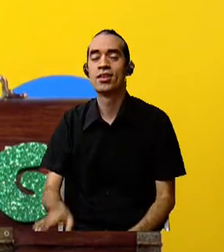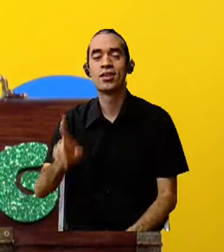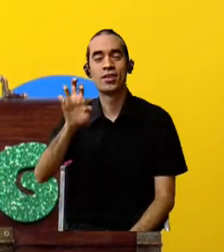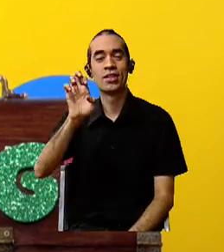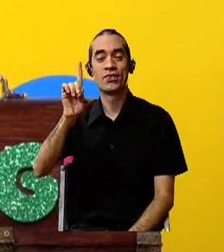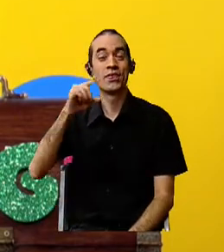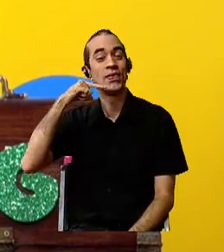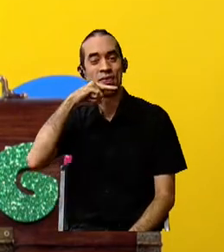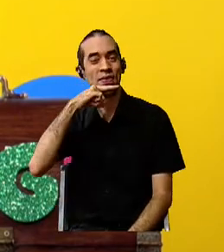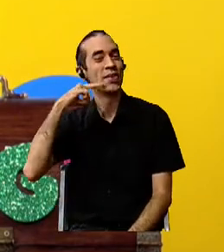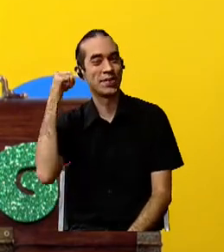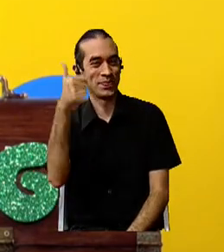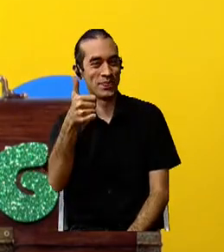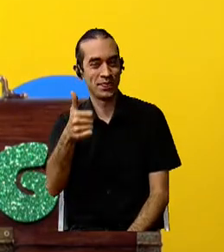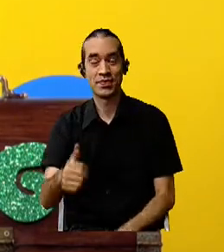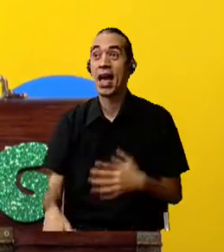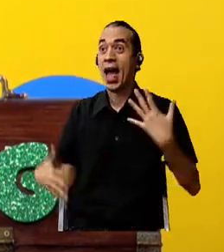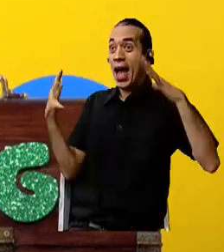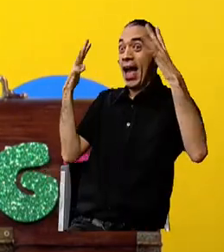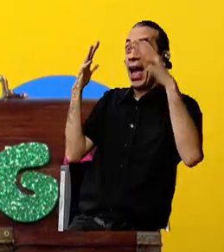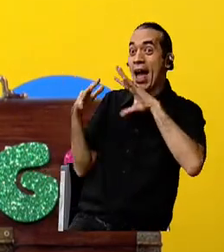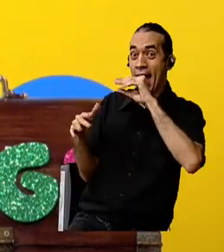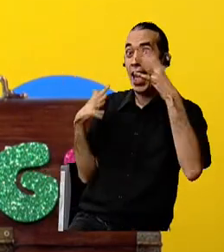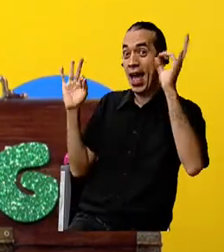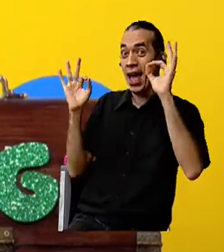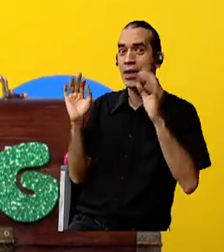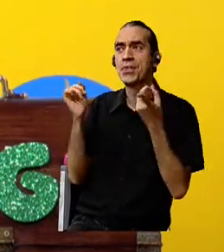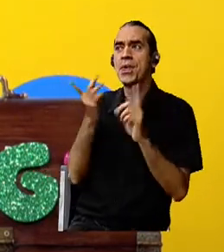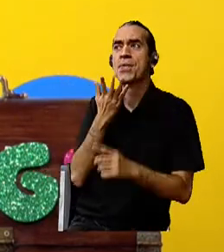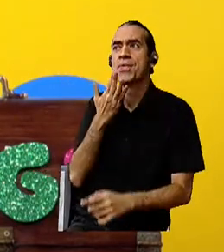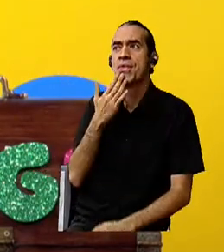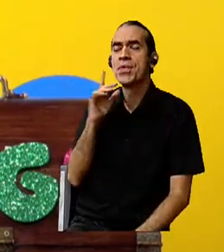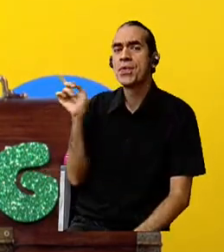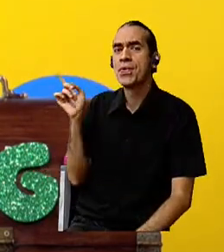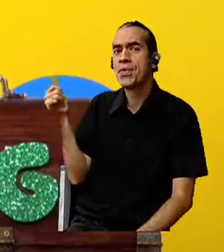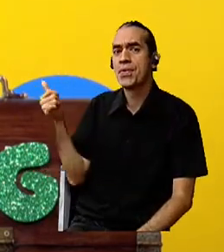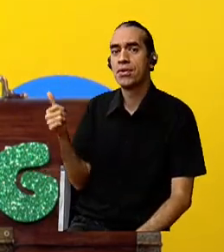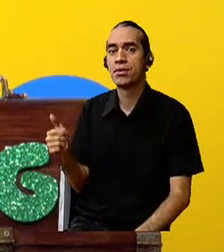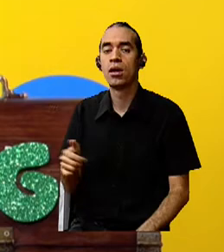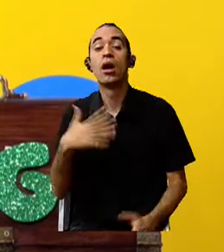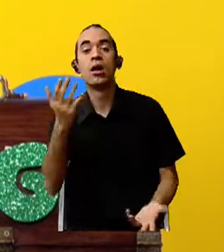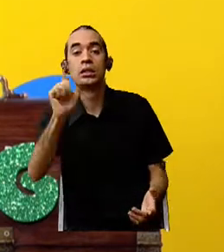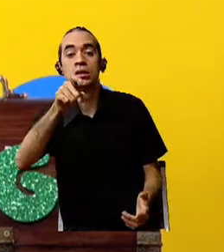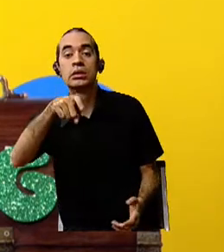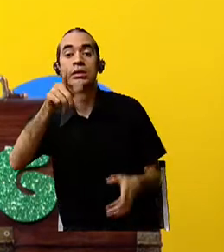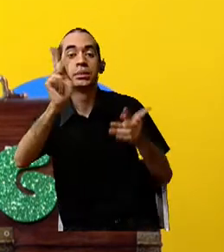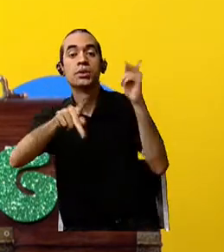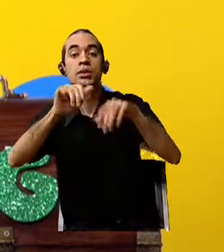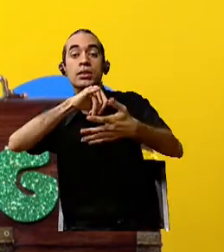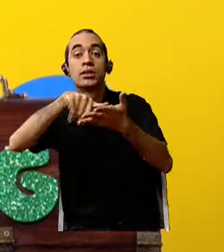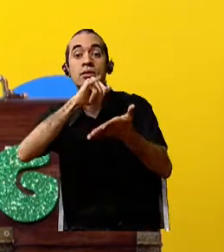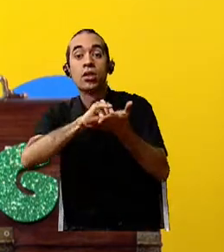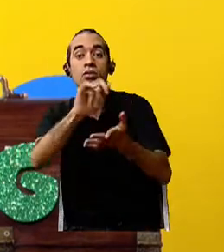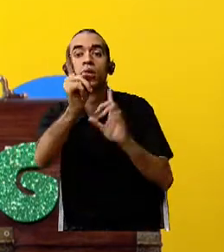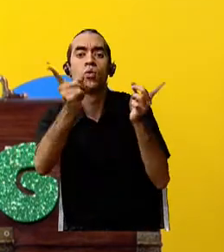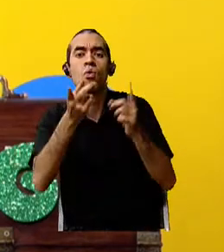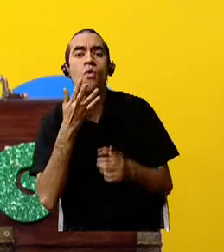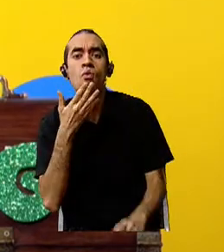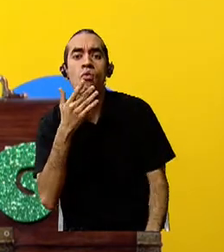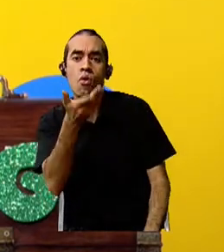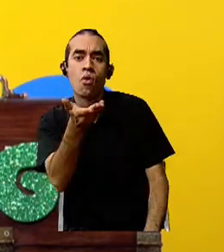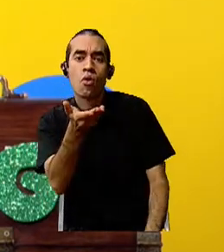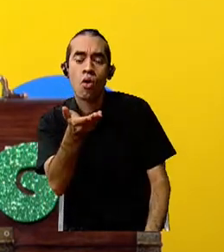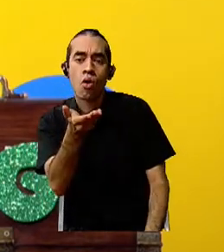Red, very good, Chuli, amazing! What color is this? Oh, now we need people from San Jose. What color is